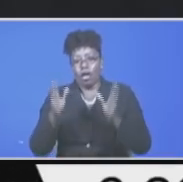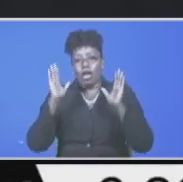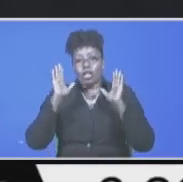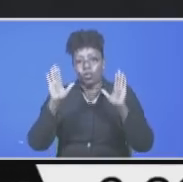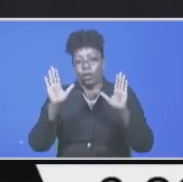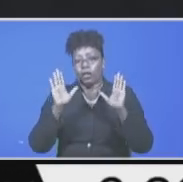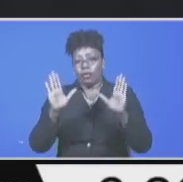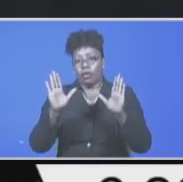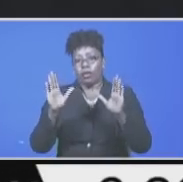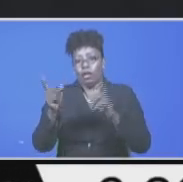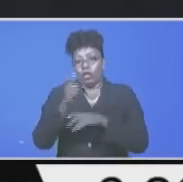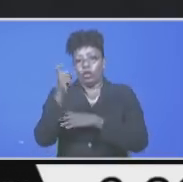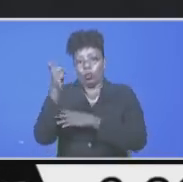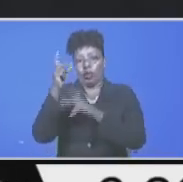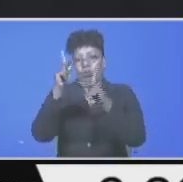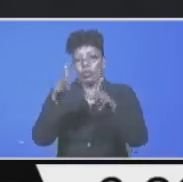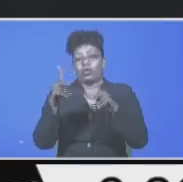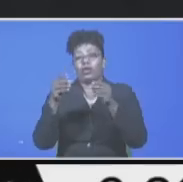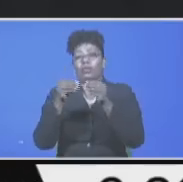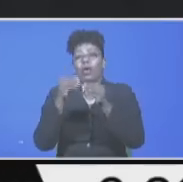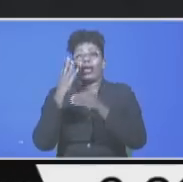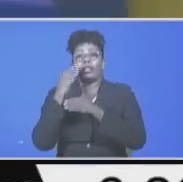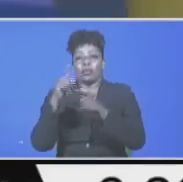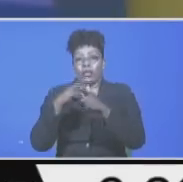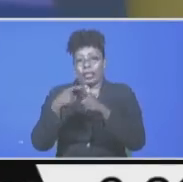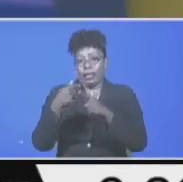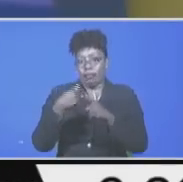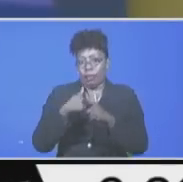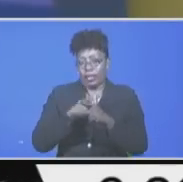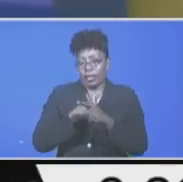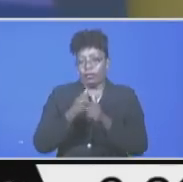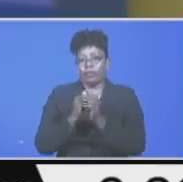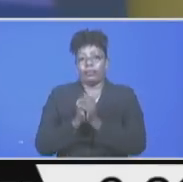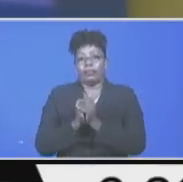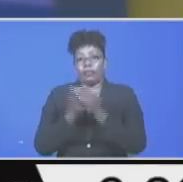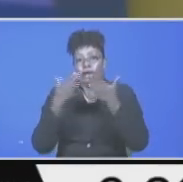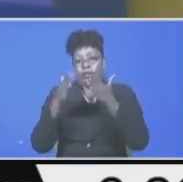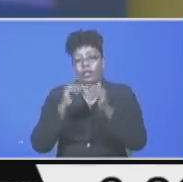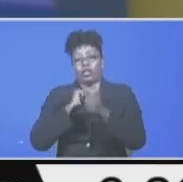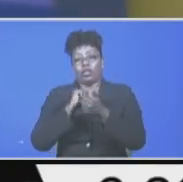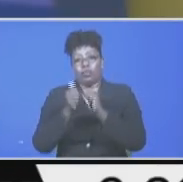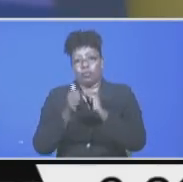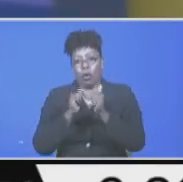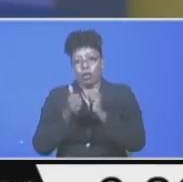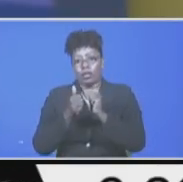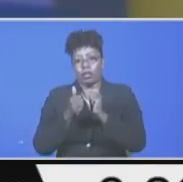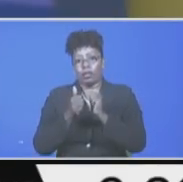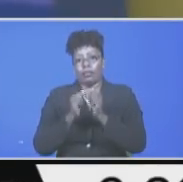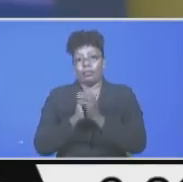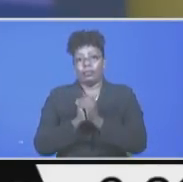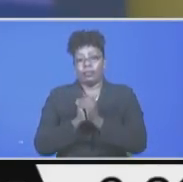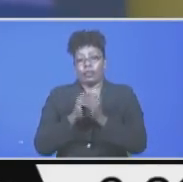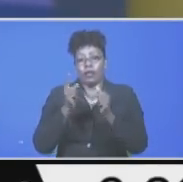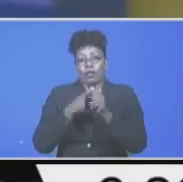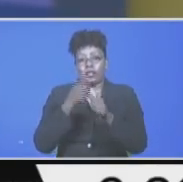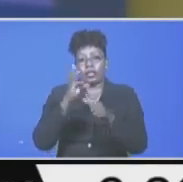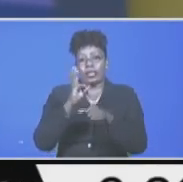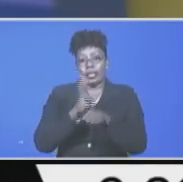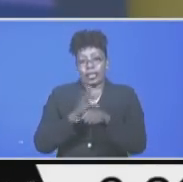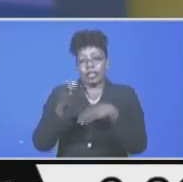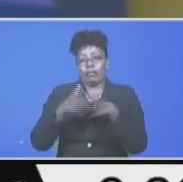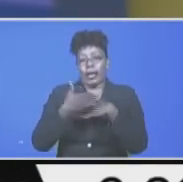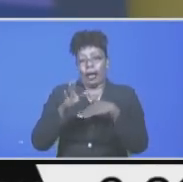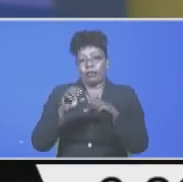to win against people with much more experience than I have. And that is your first look at sports. Don't go anywhere. First at 6 is